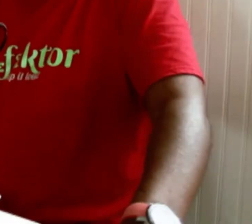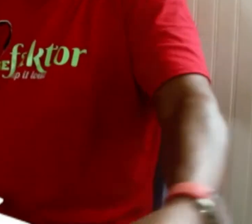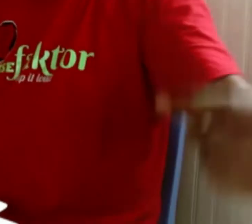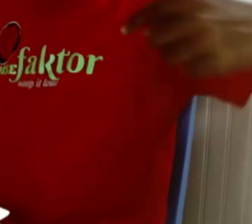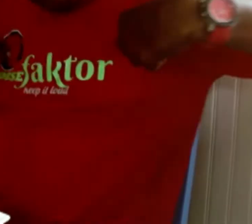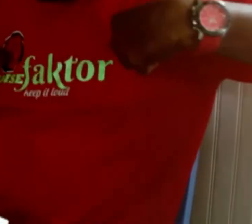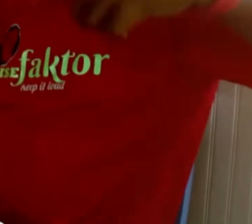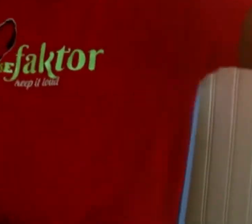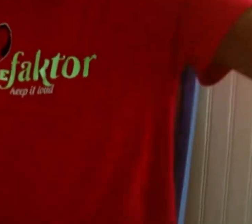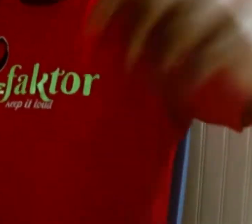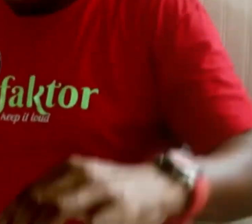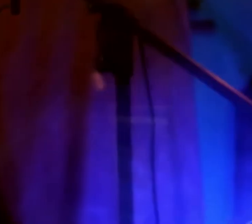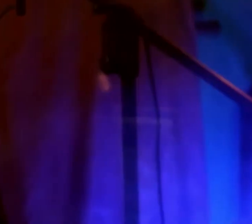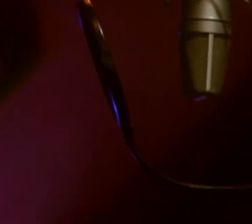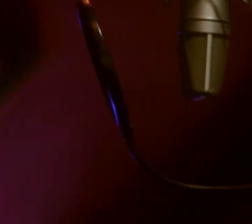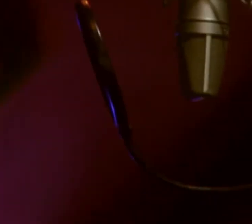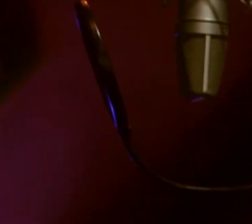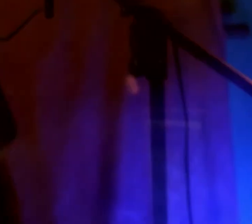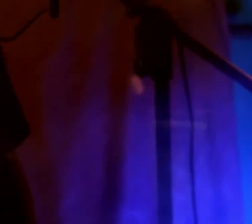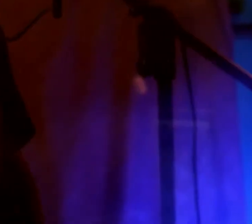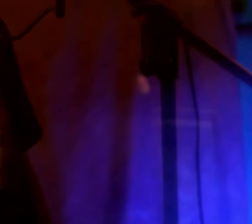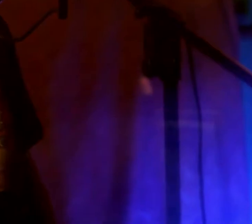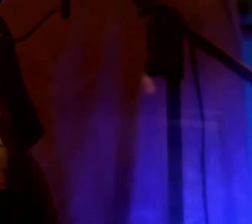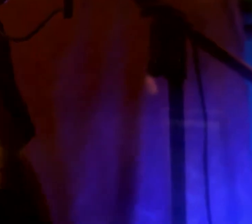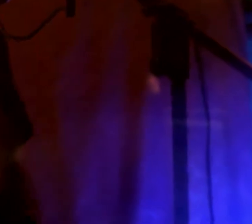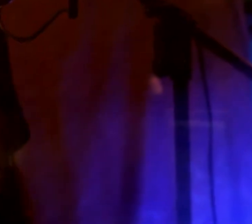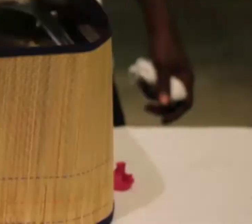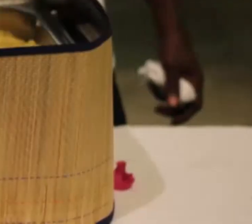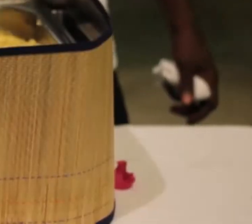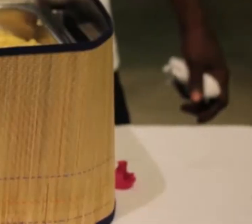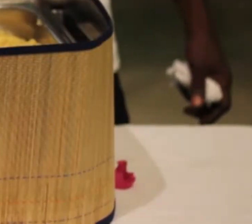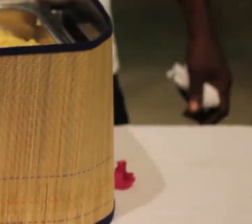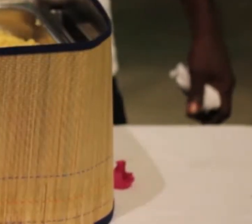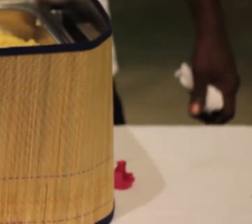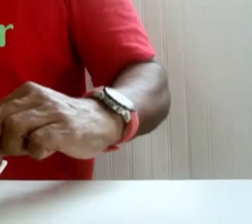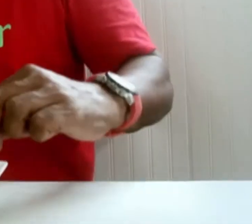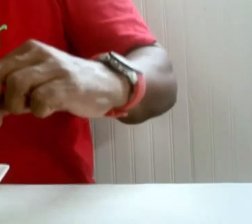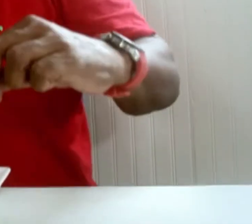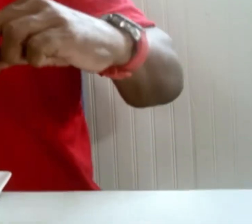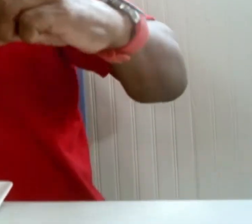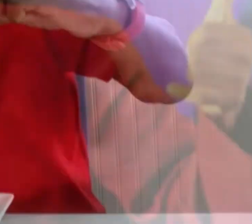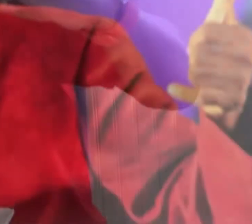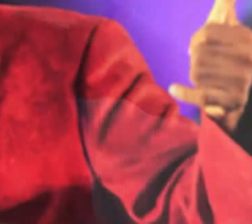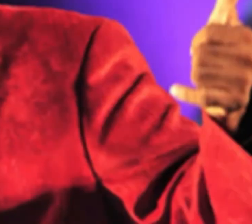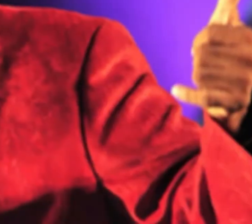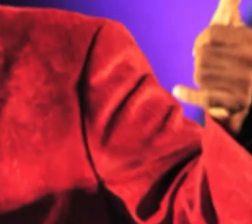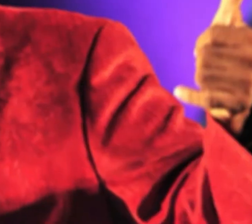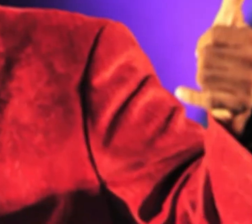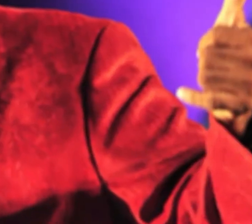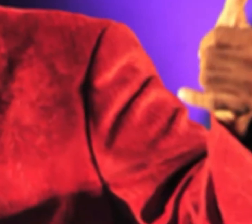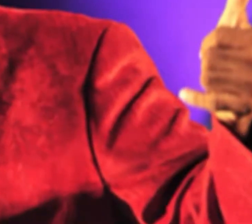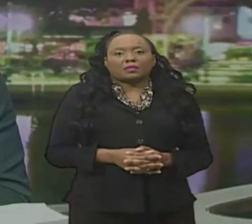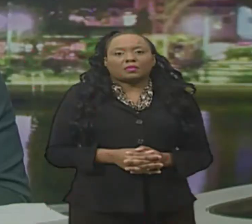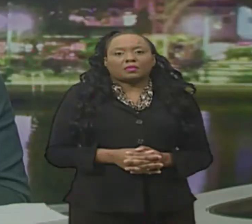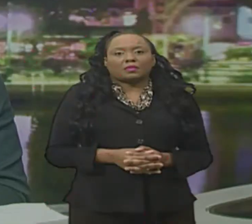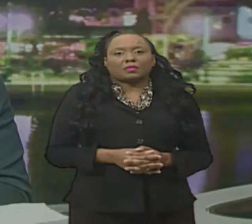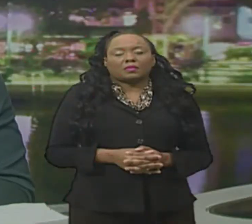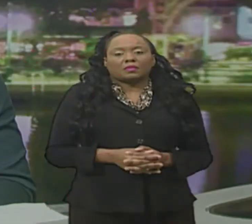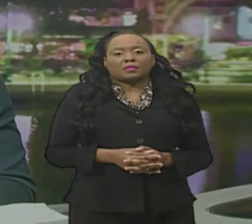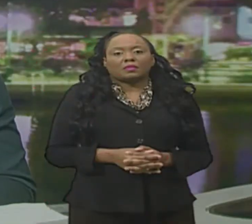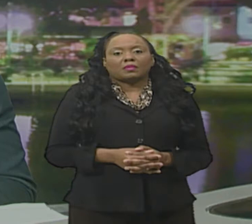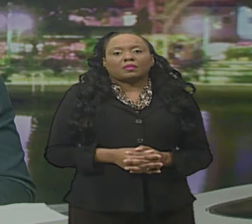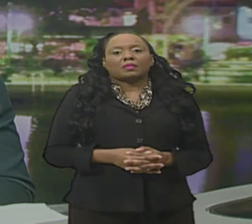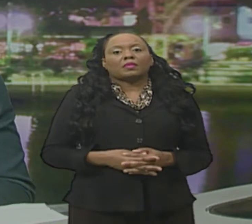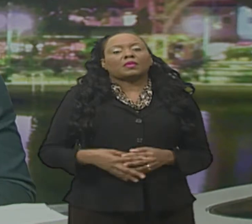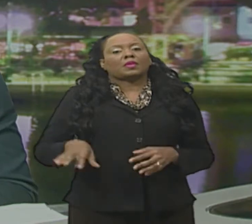friend Colin Spencer of Cape Shepherd All Stars will complete the lineup at tomorrow's final, which comes off at Kensington Oval. 9 competitors are